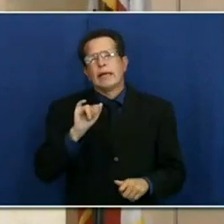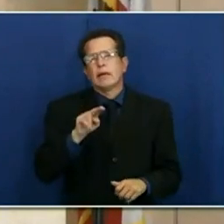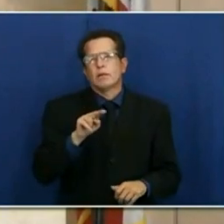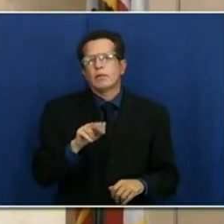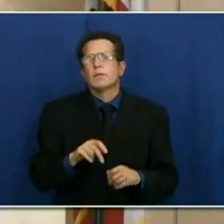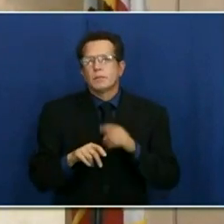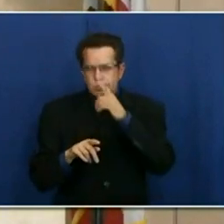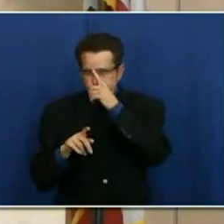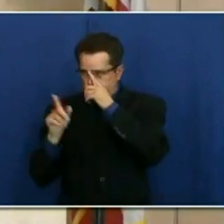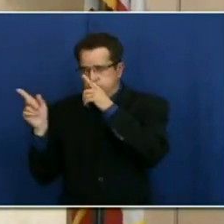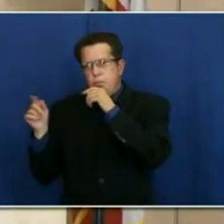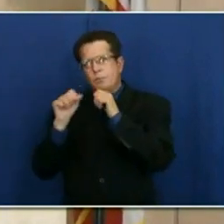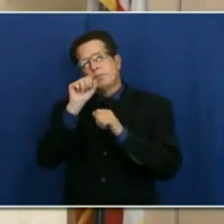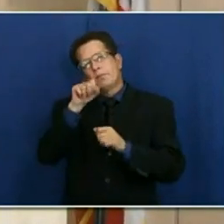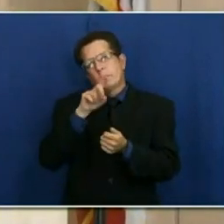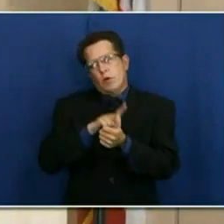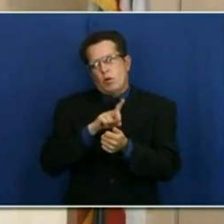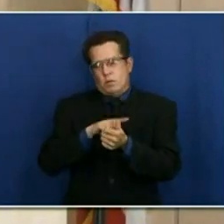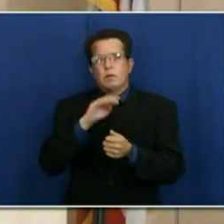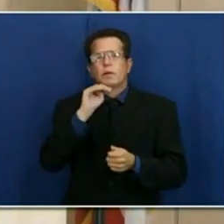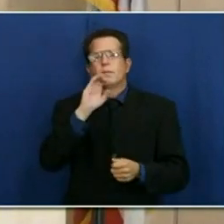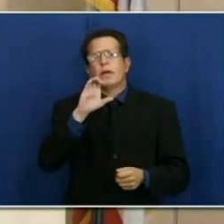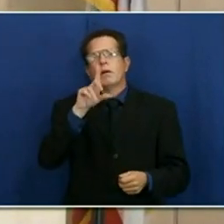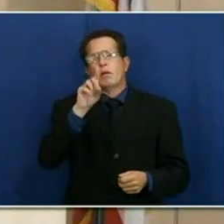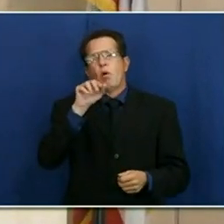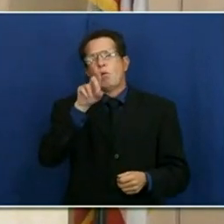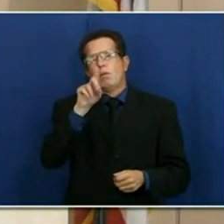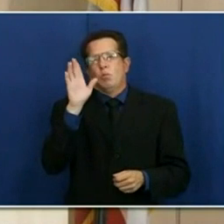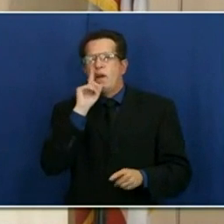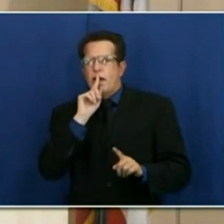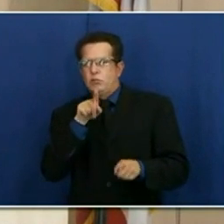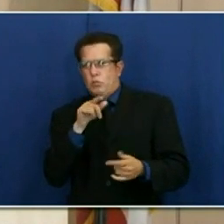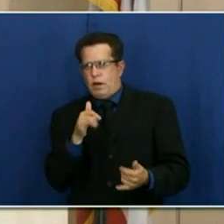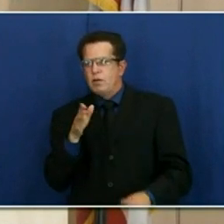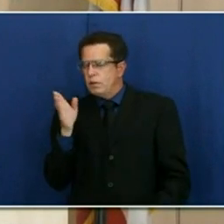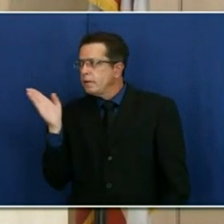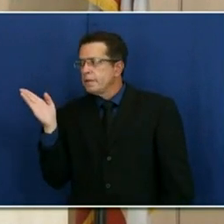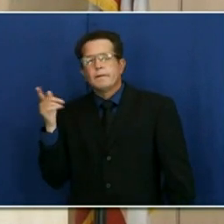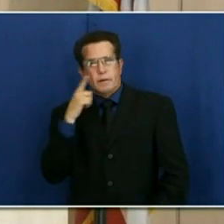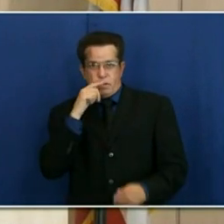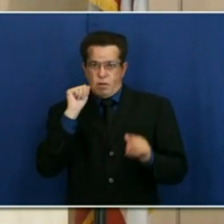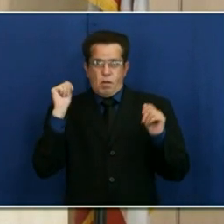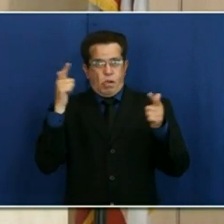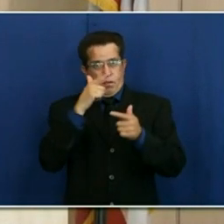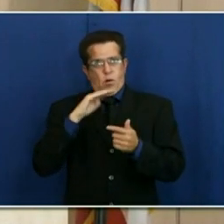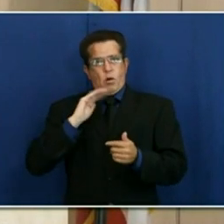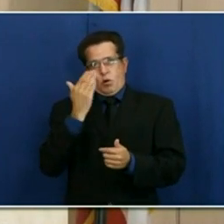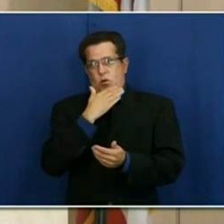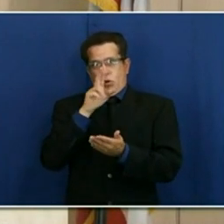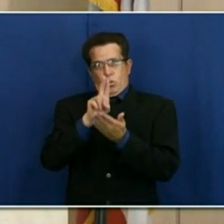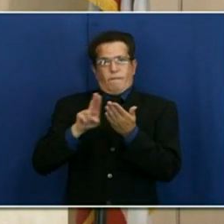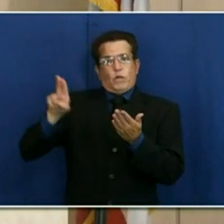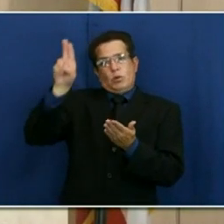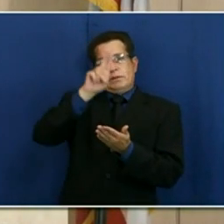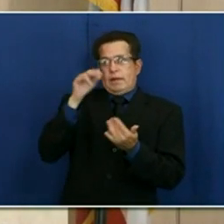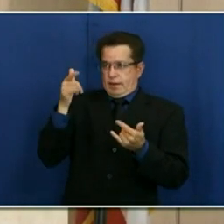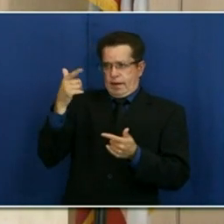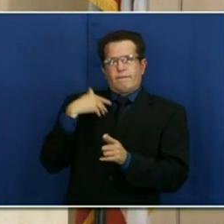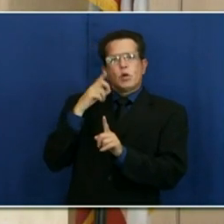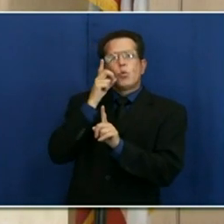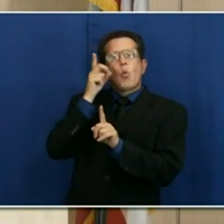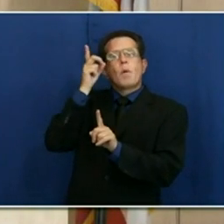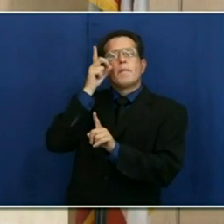Sure. Thank you for that question. Actually, all of our local universities that have residents on campus,